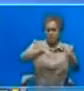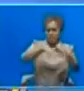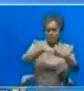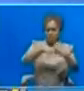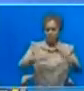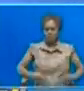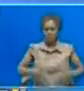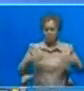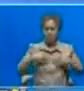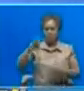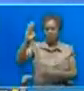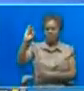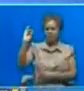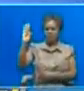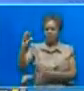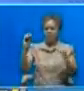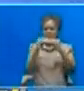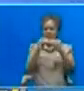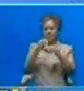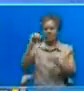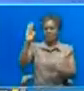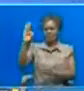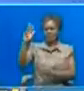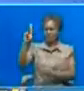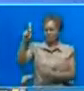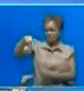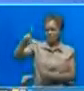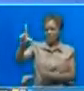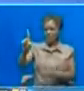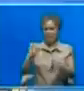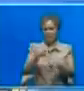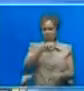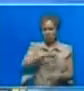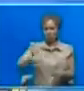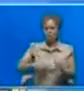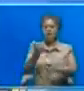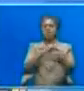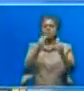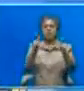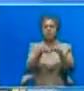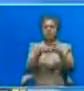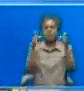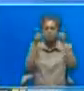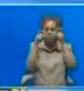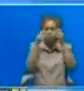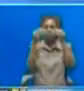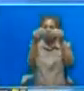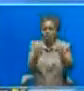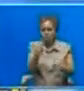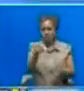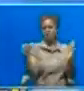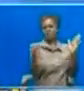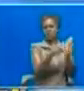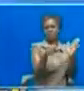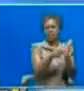FIFA representatives have been meeting members of the FKF, KPL and Super Sports, and also Tusker with a view to sort out the stalemate.